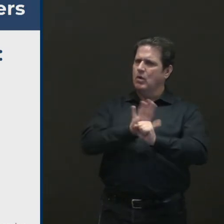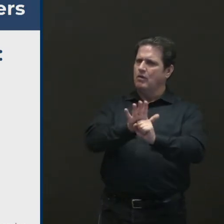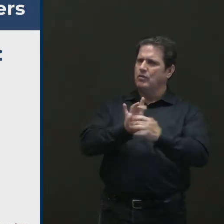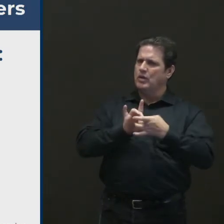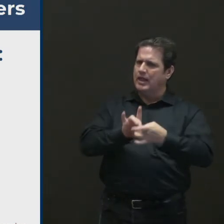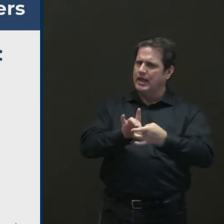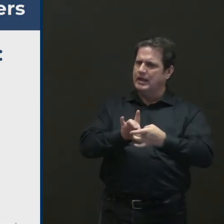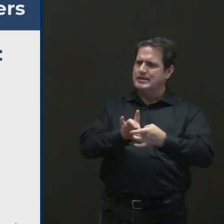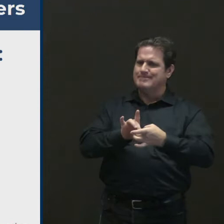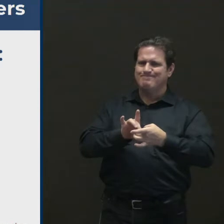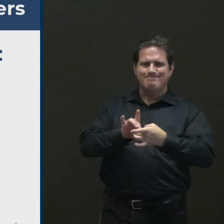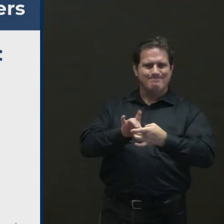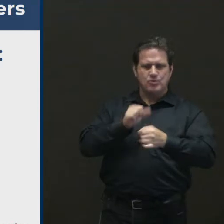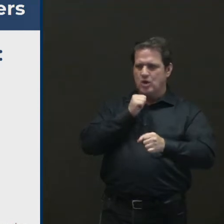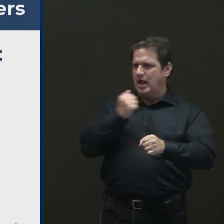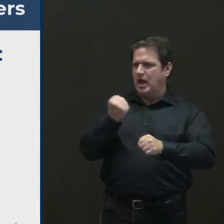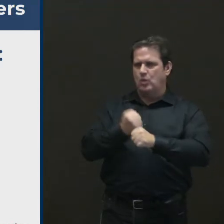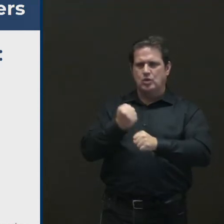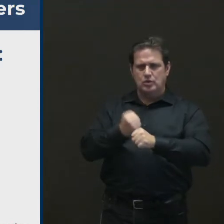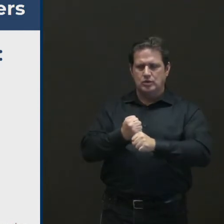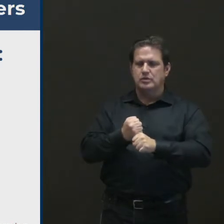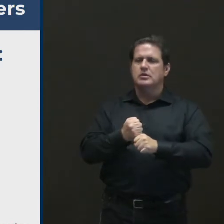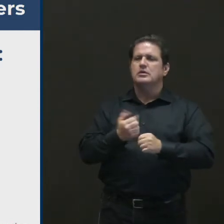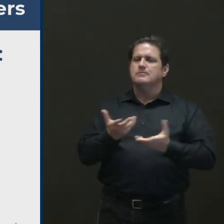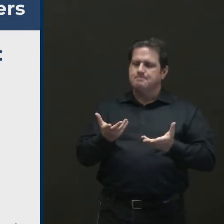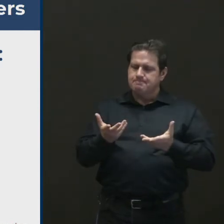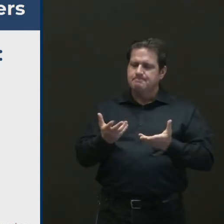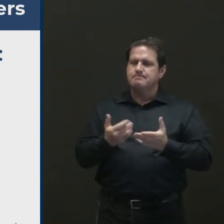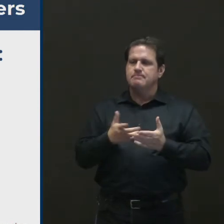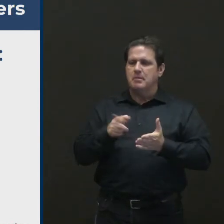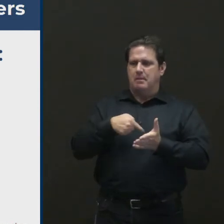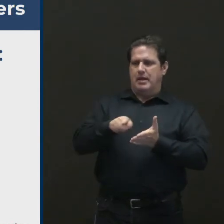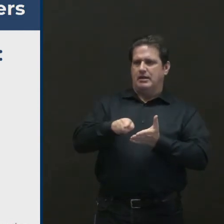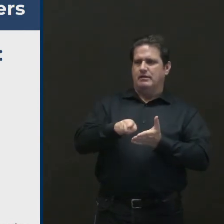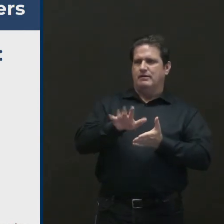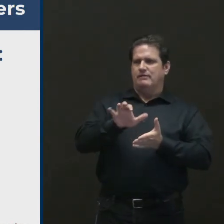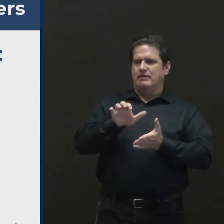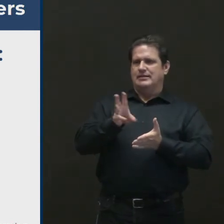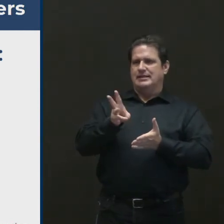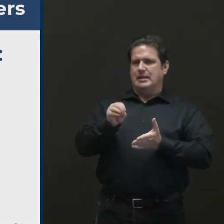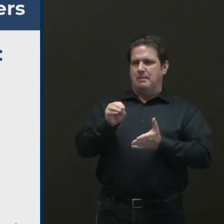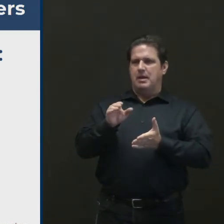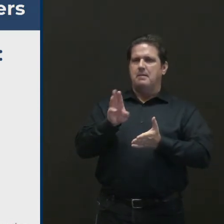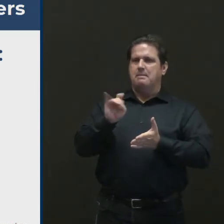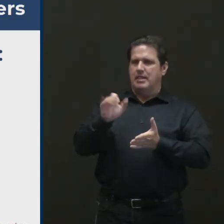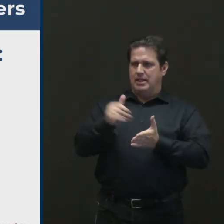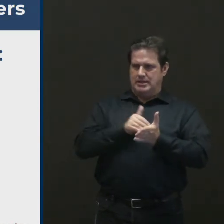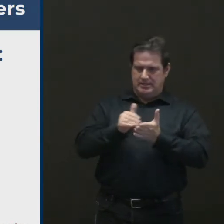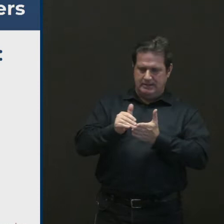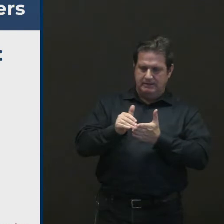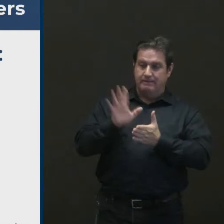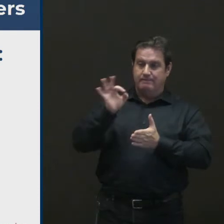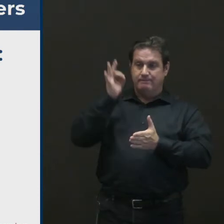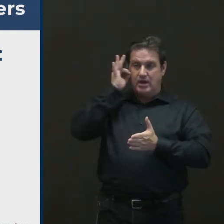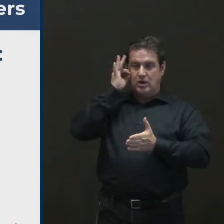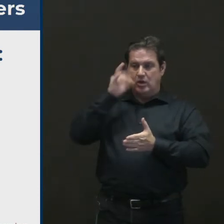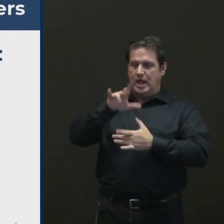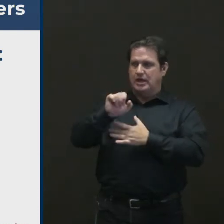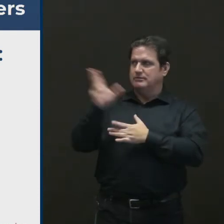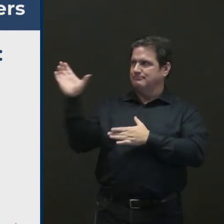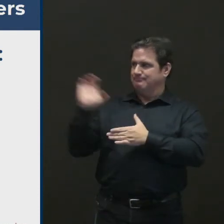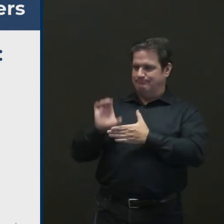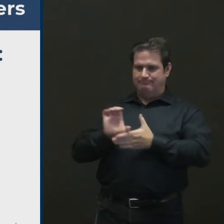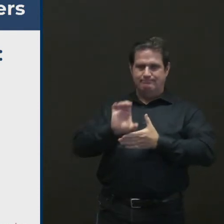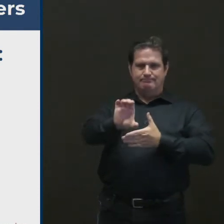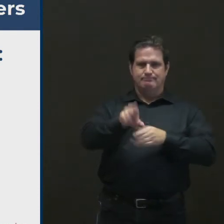related, we're classifying it as. We've paid out a total of $560 million in federal CARES Act